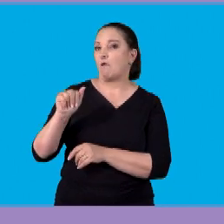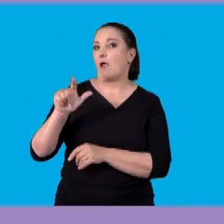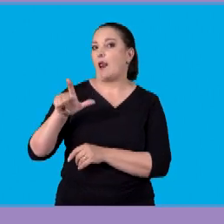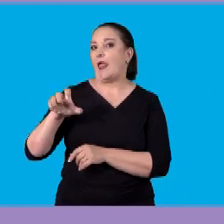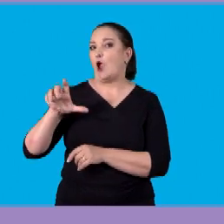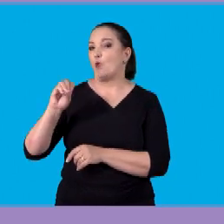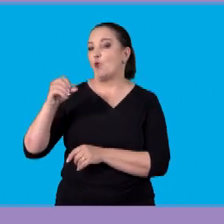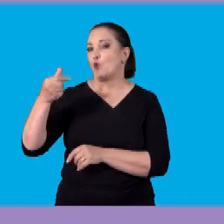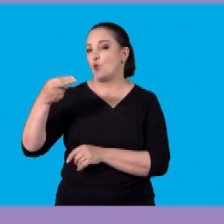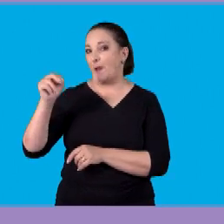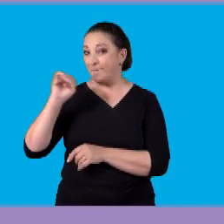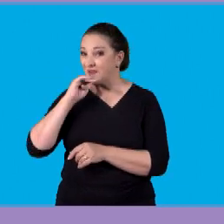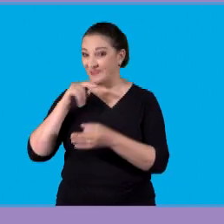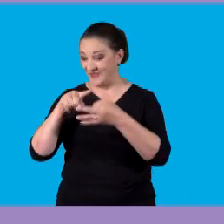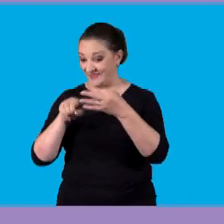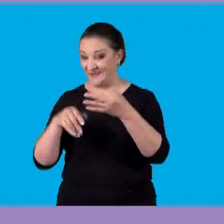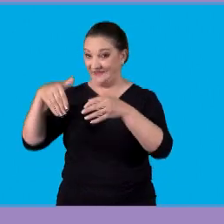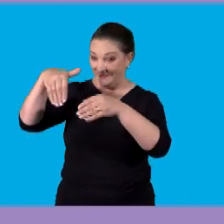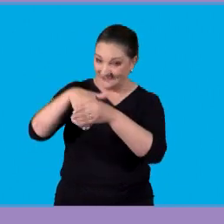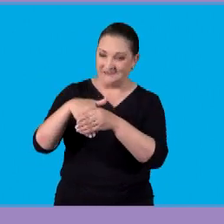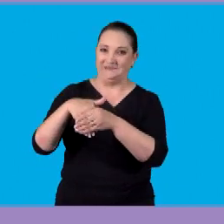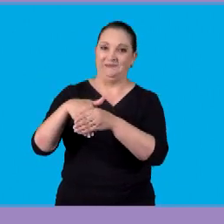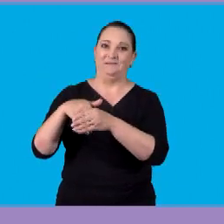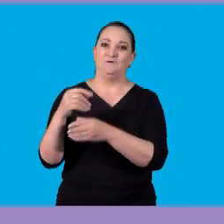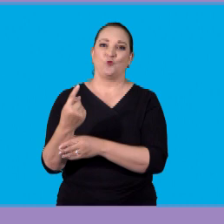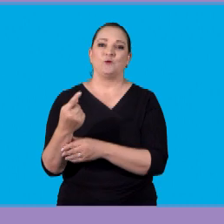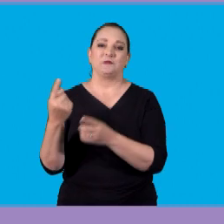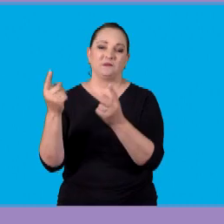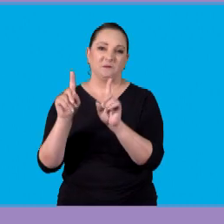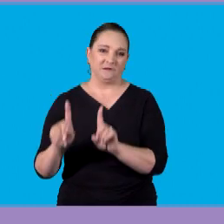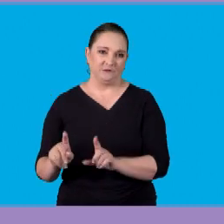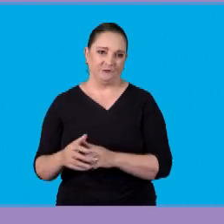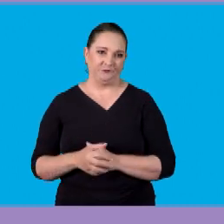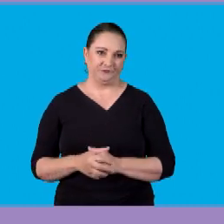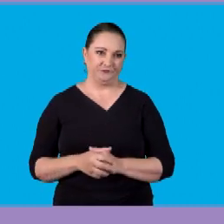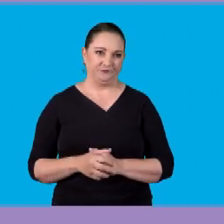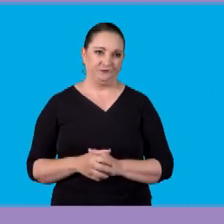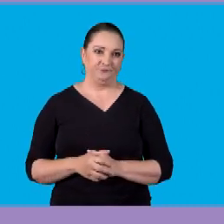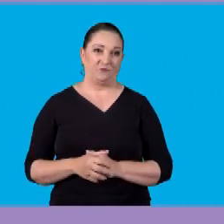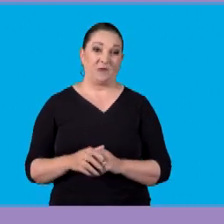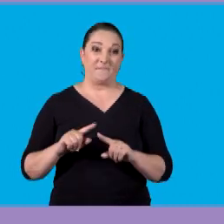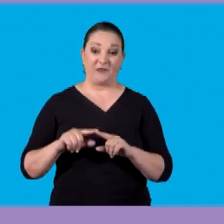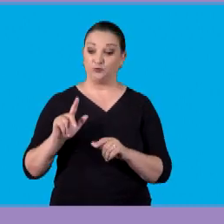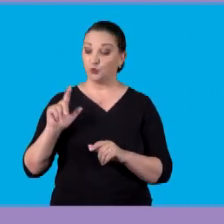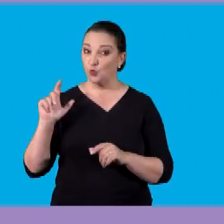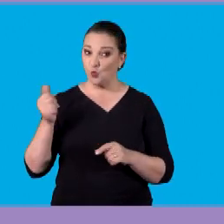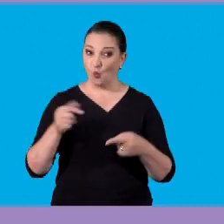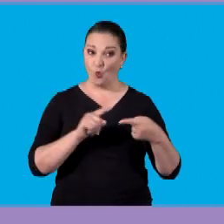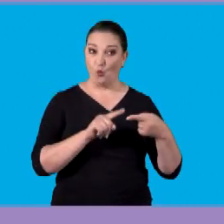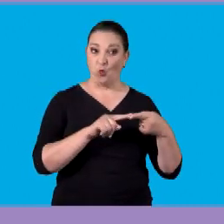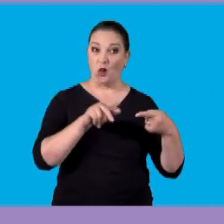parallelogram. Now, by special, we would mean that all the properties of a parallelogram apply to a square, all the properties of